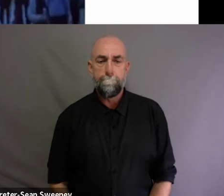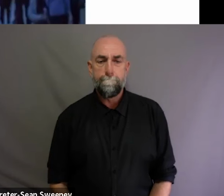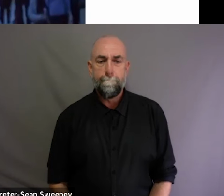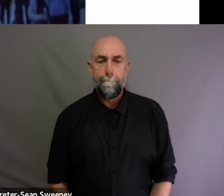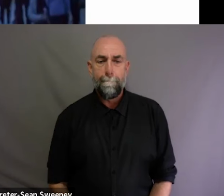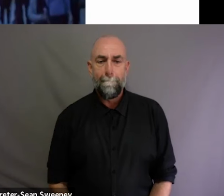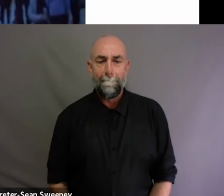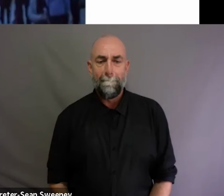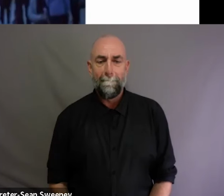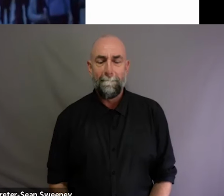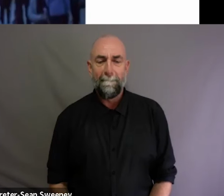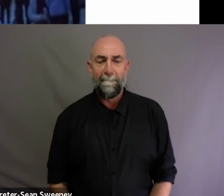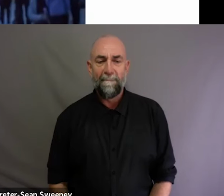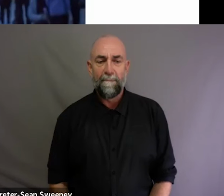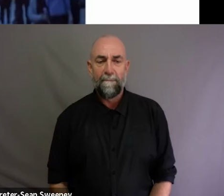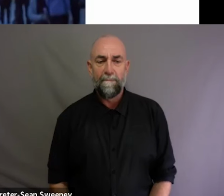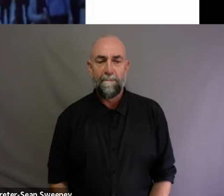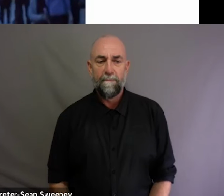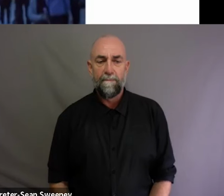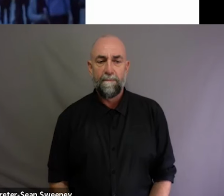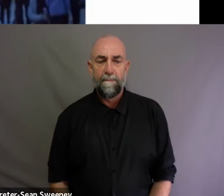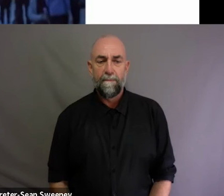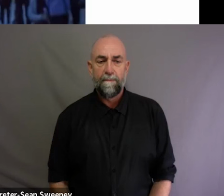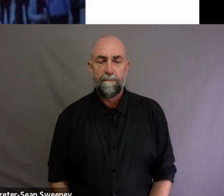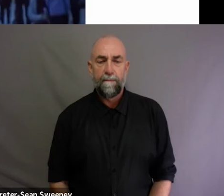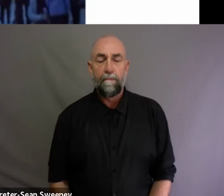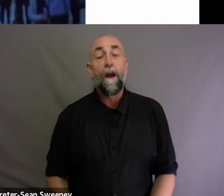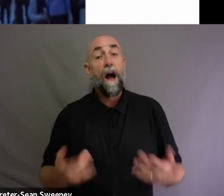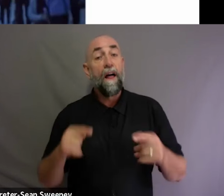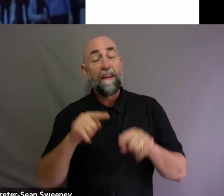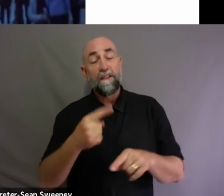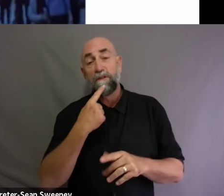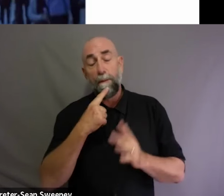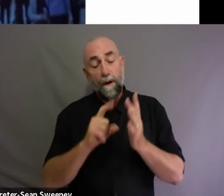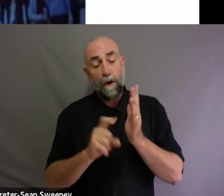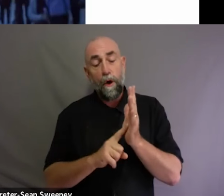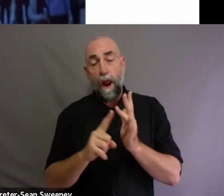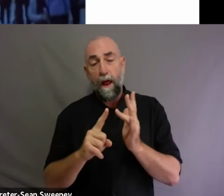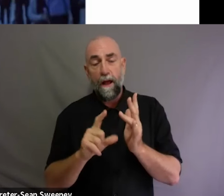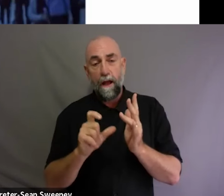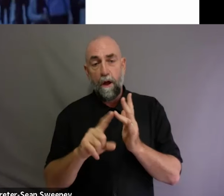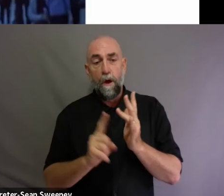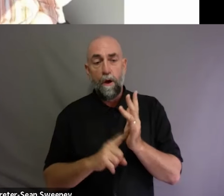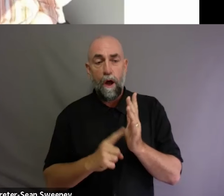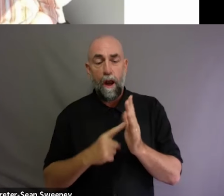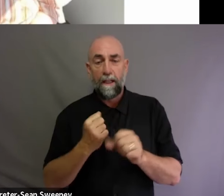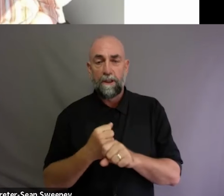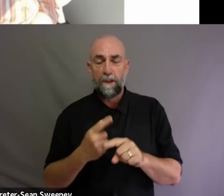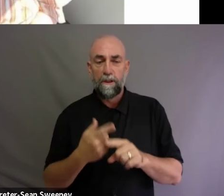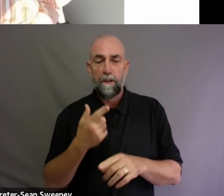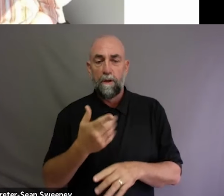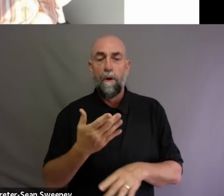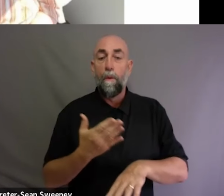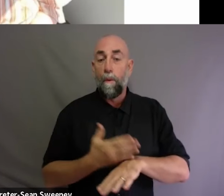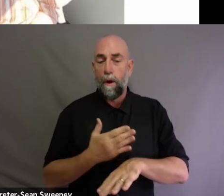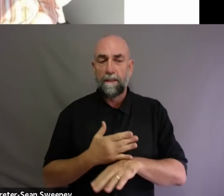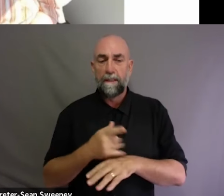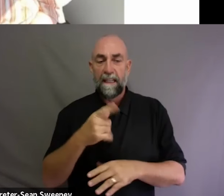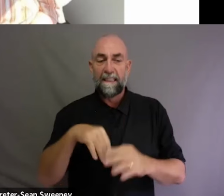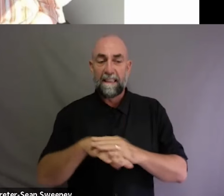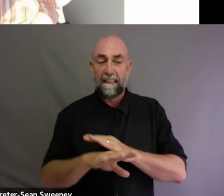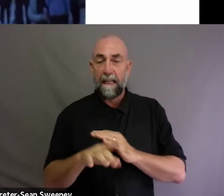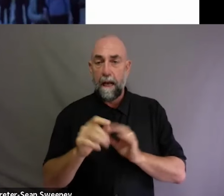So the collage works that the artists used to create the characters went to be exhibited at Bega Valley Regional Gallery, which is, you can see the